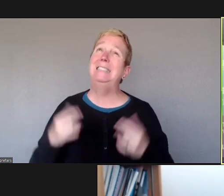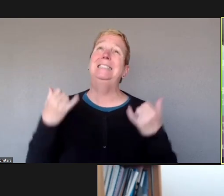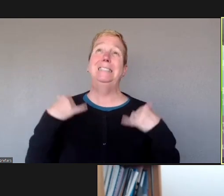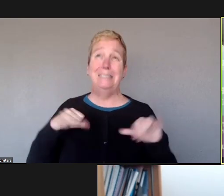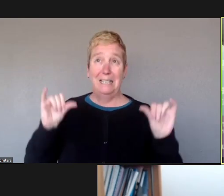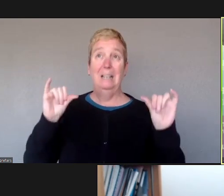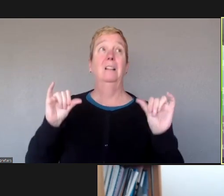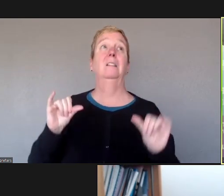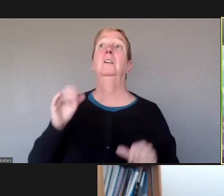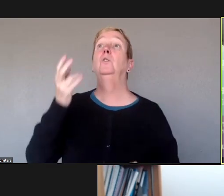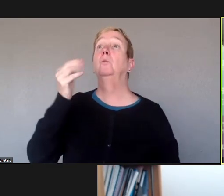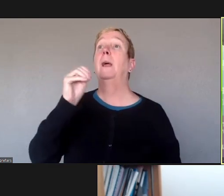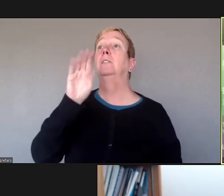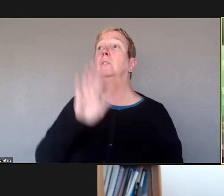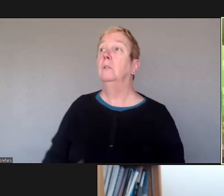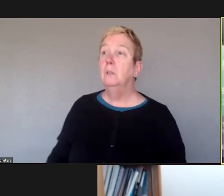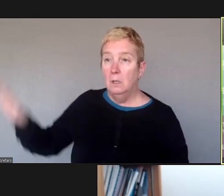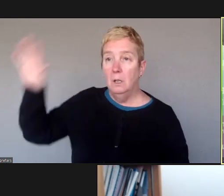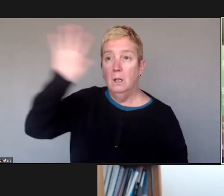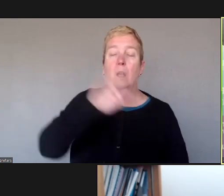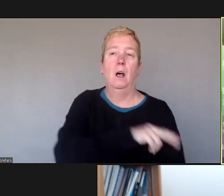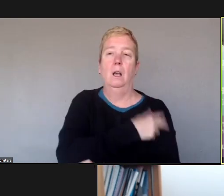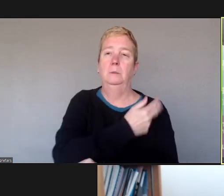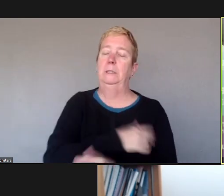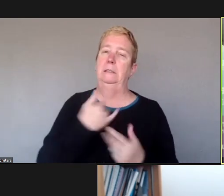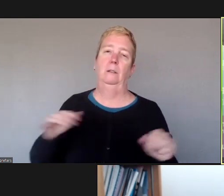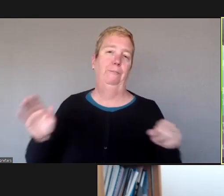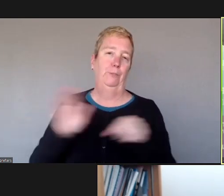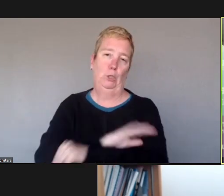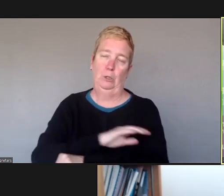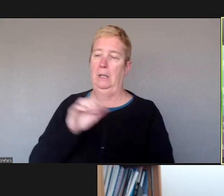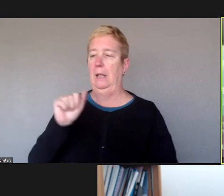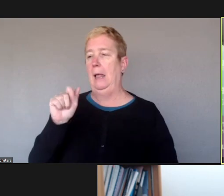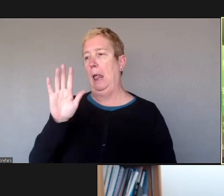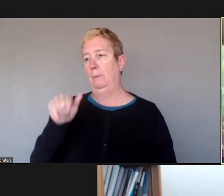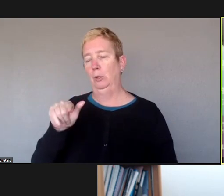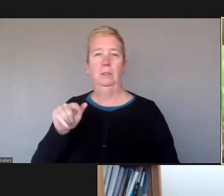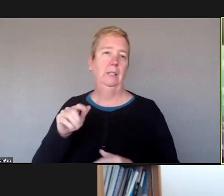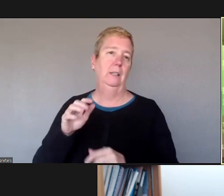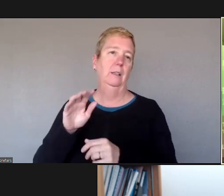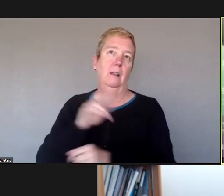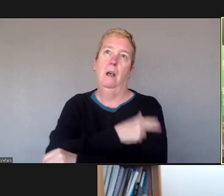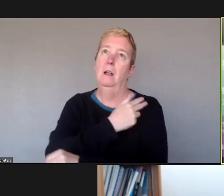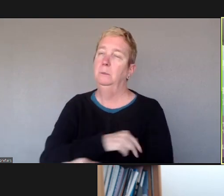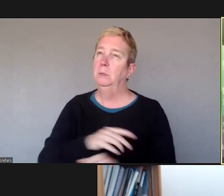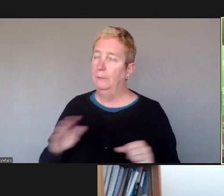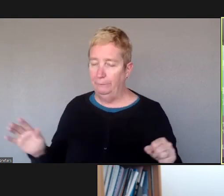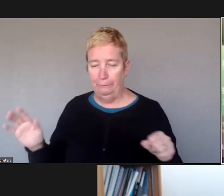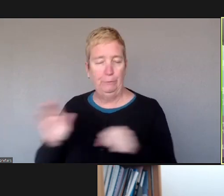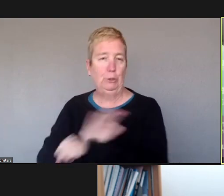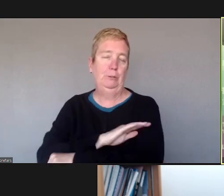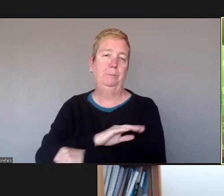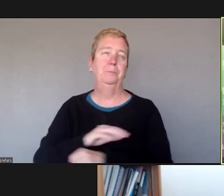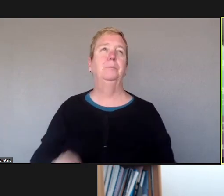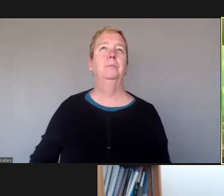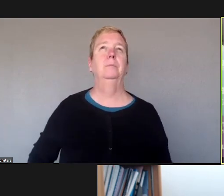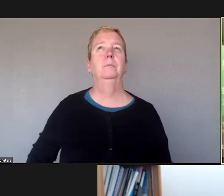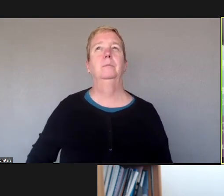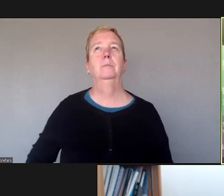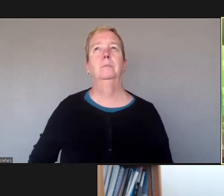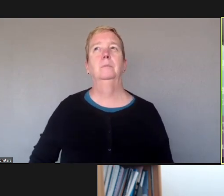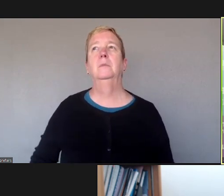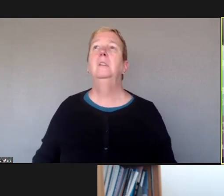general, are very full, particularly the Albuquerque hospitals, still struggling, but not